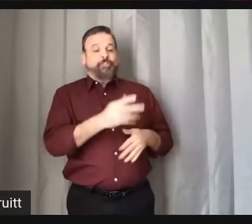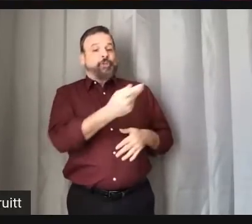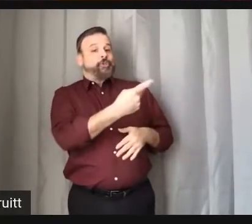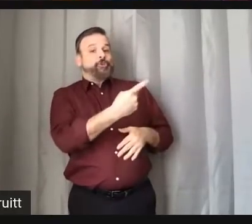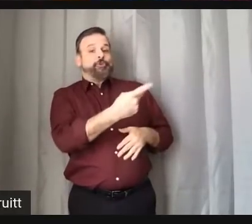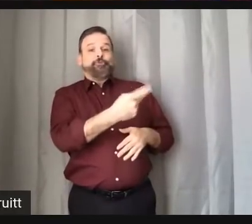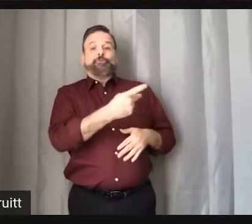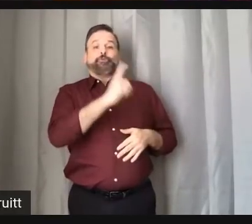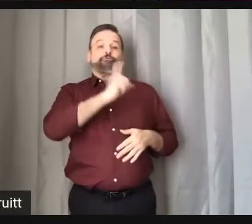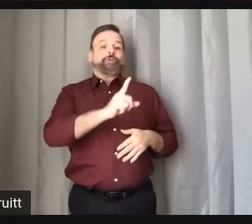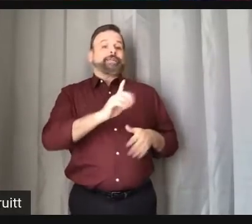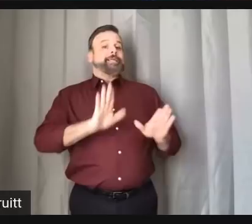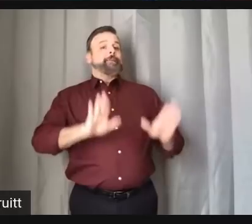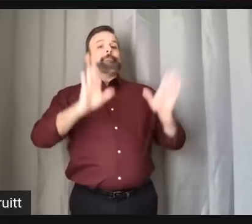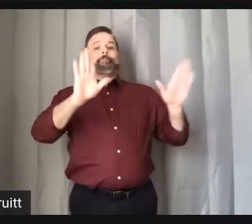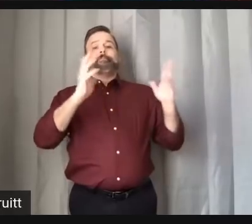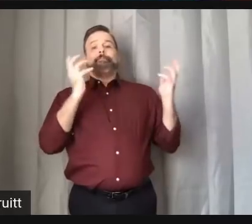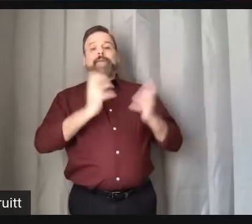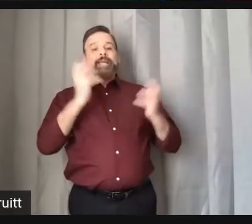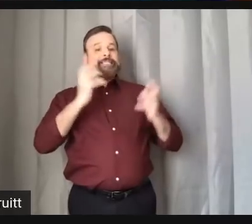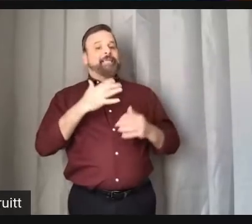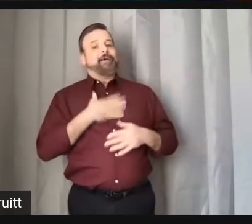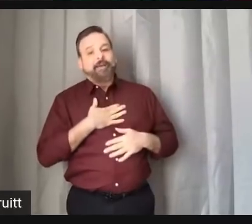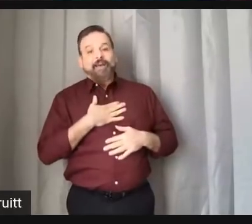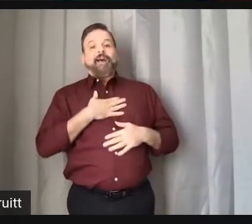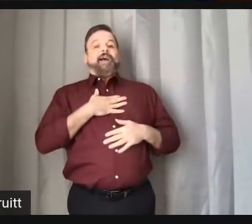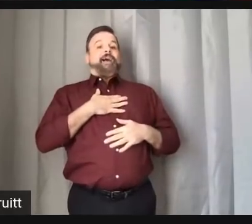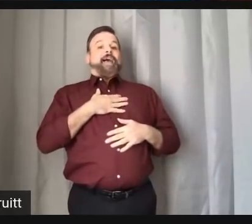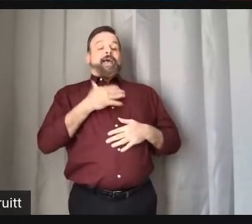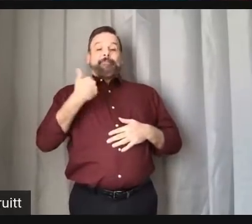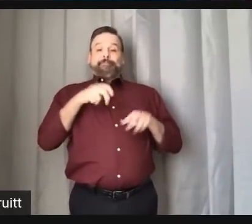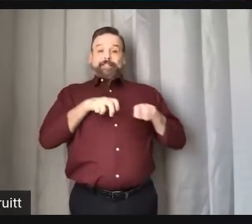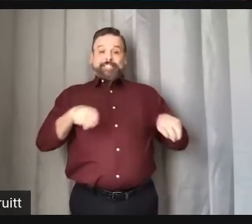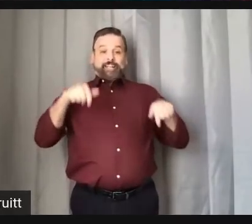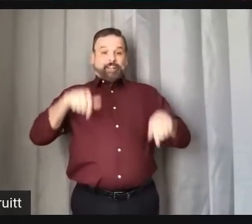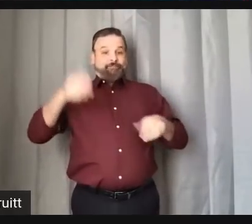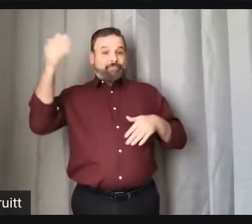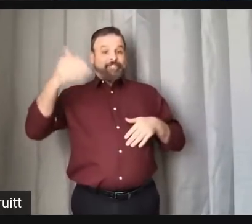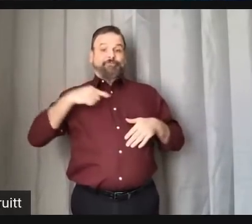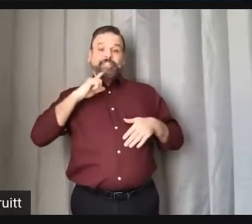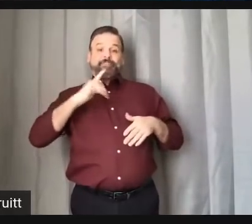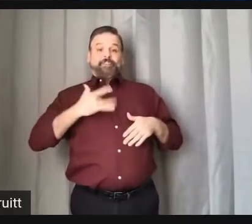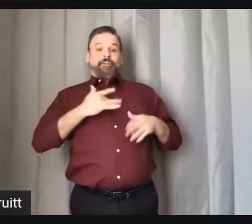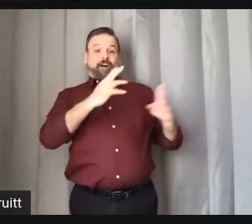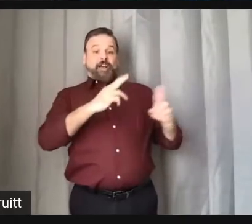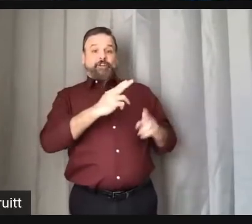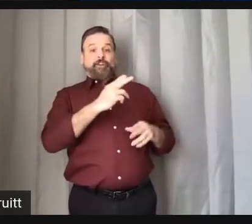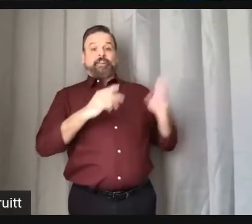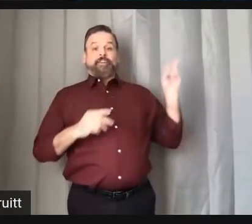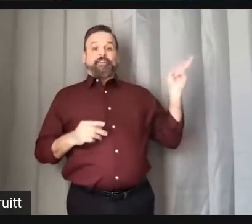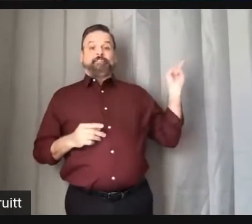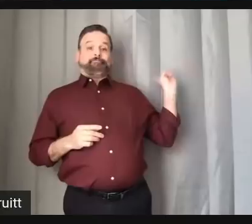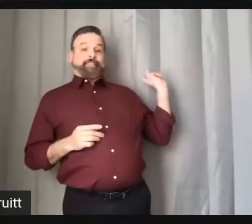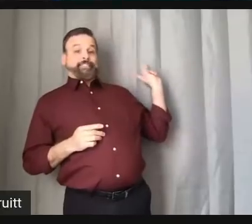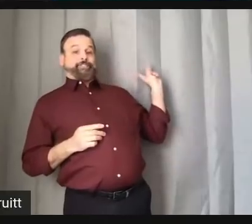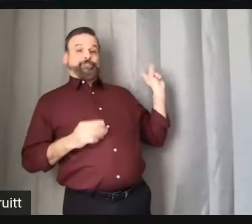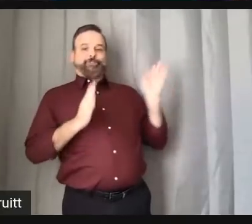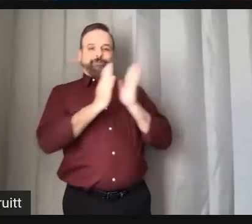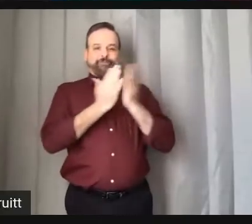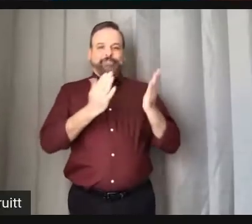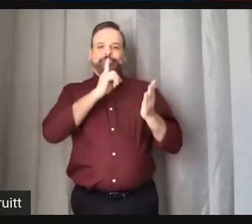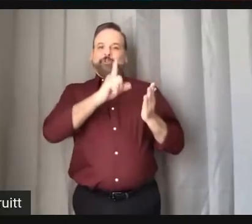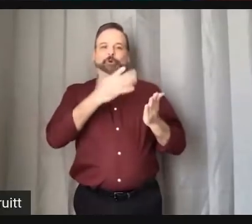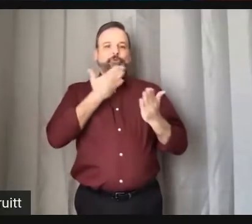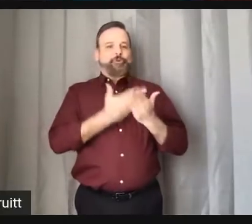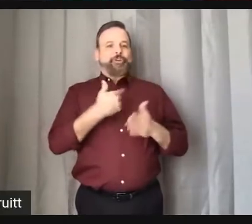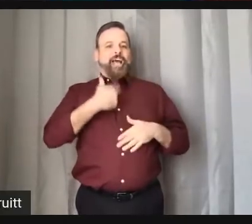are so amazing. Like, being on this panel is an honor. Like, these two books over here are so good. I